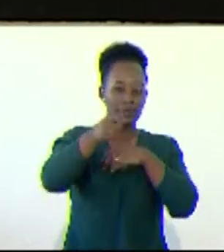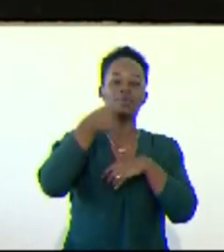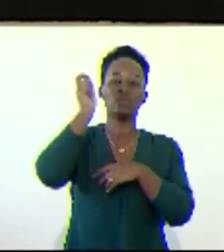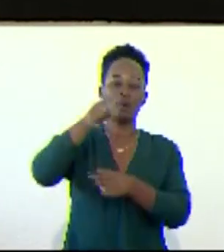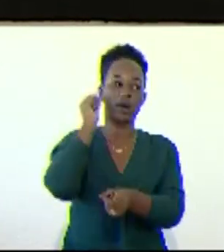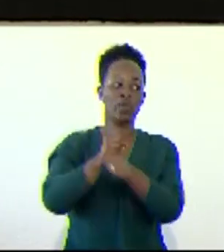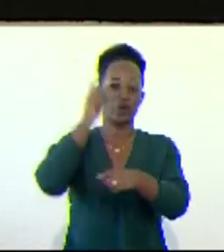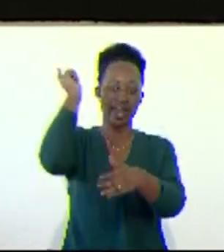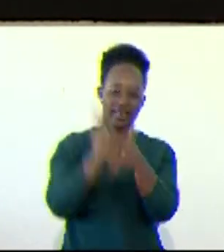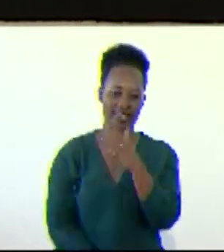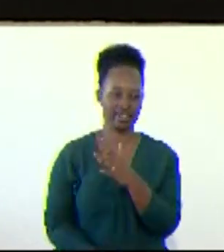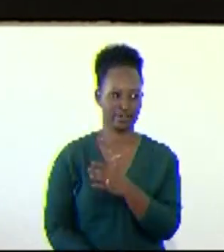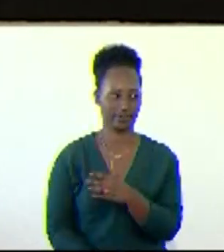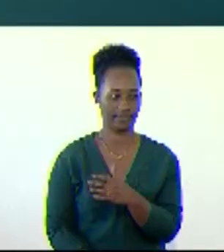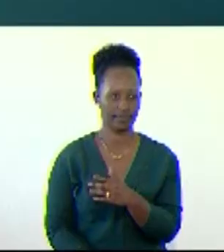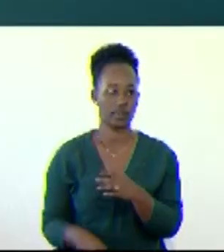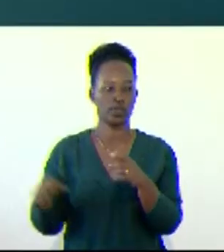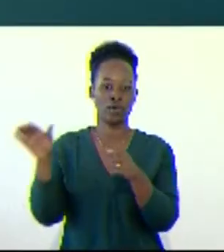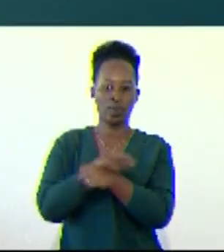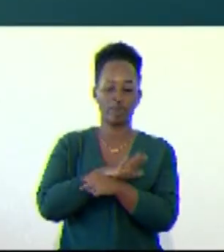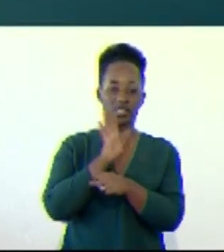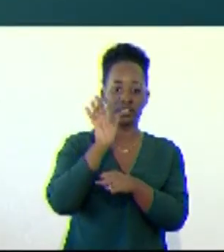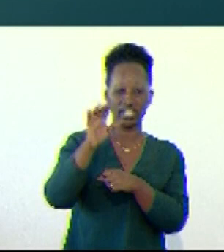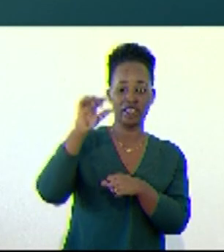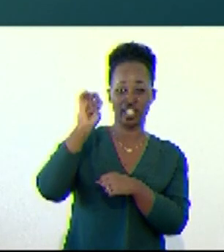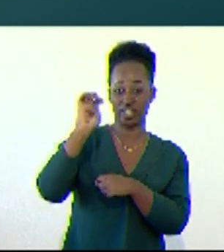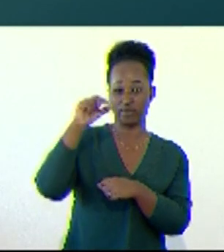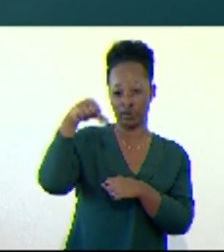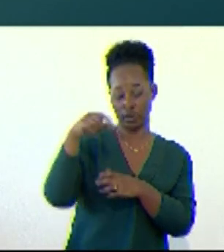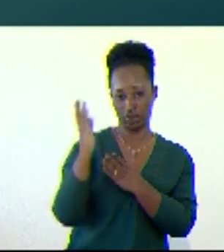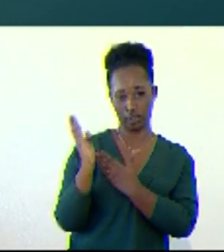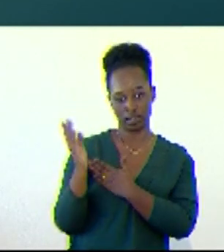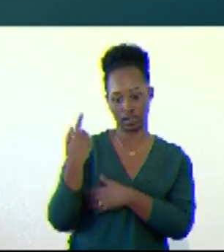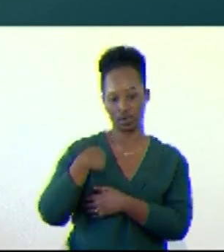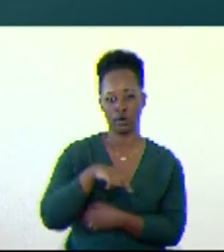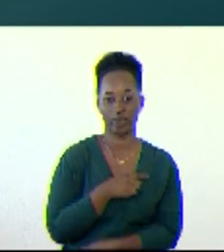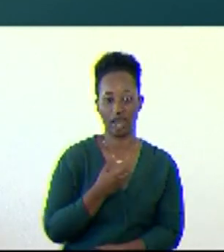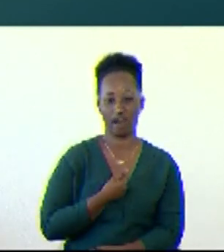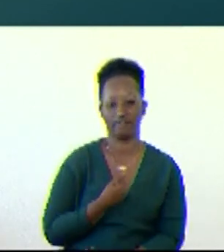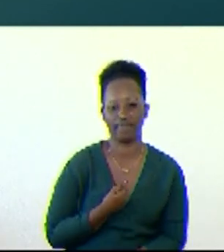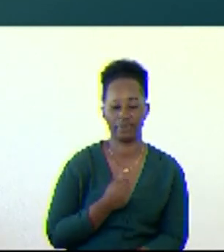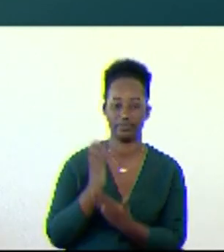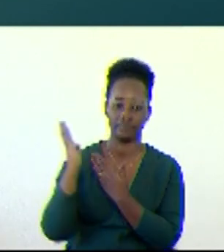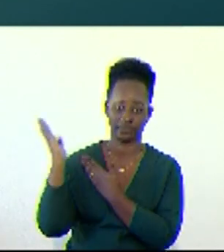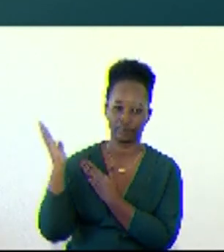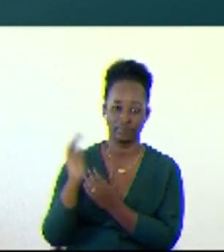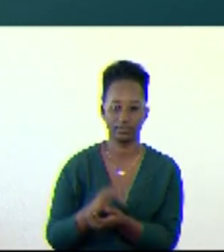do. Complete the equations below. We have propanone reacting